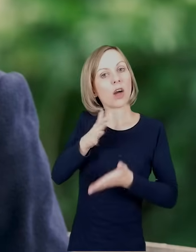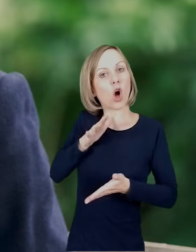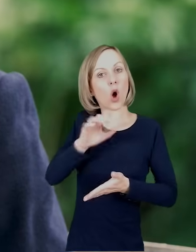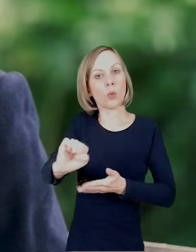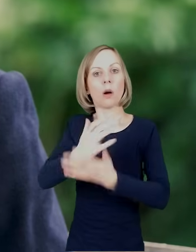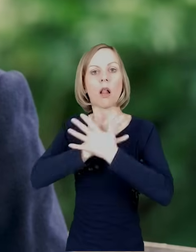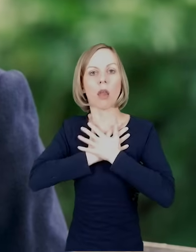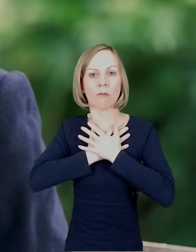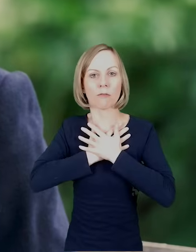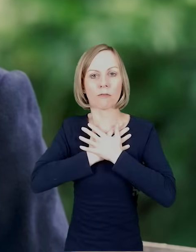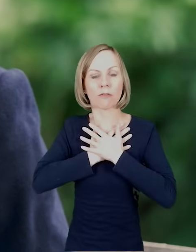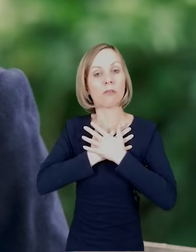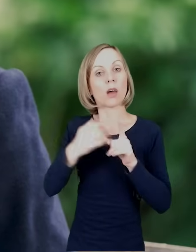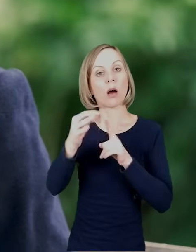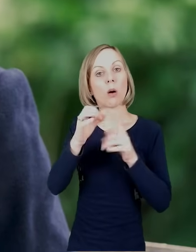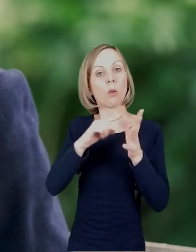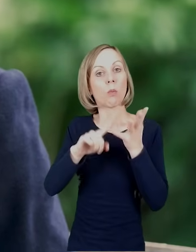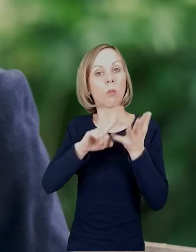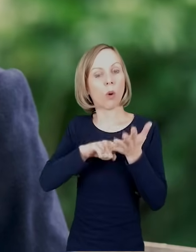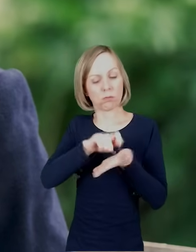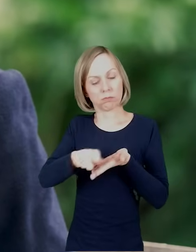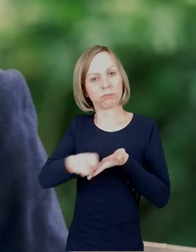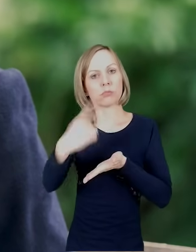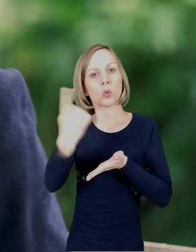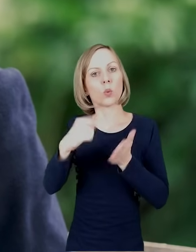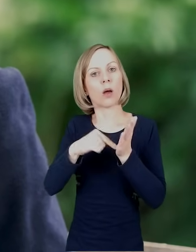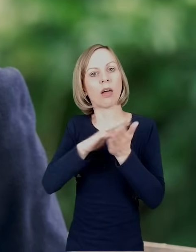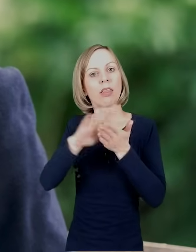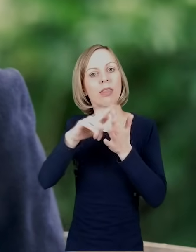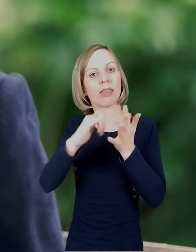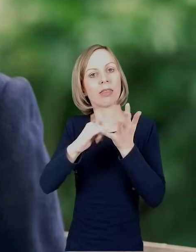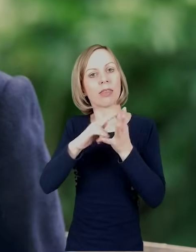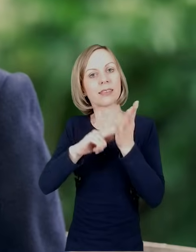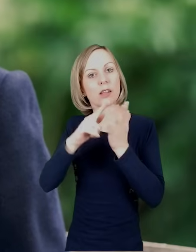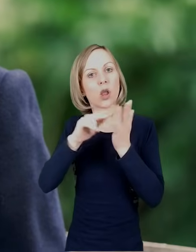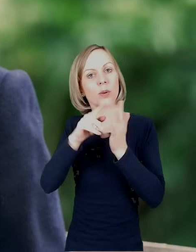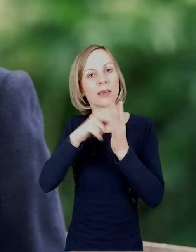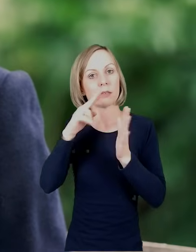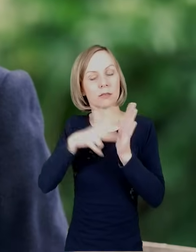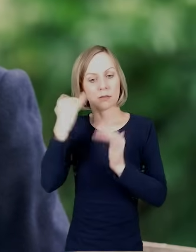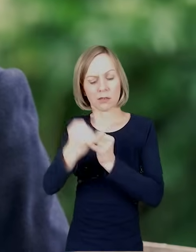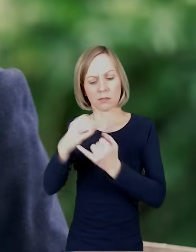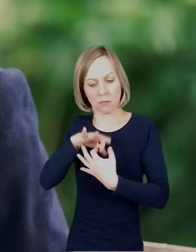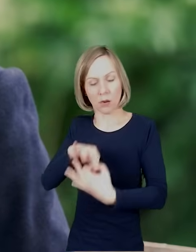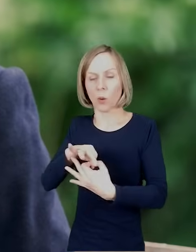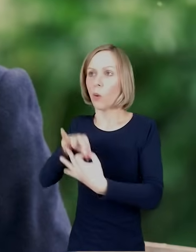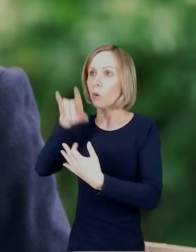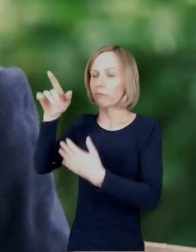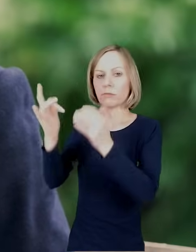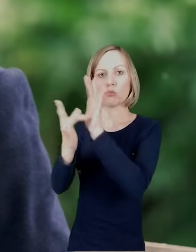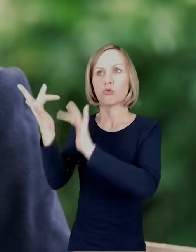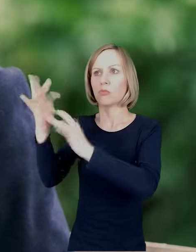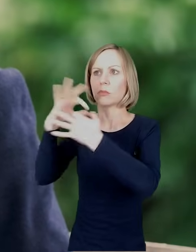about? Perhaps it's about faith, hope, and love. What St. Paul says in his letter to the Thessalonians is